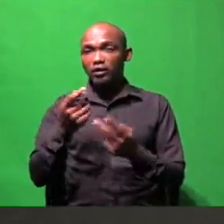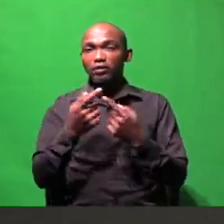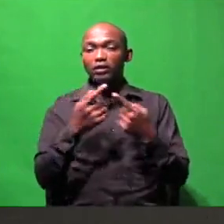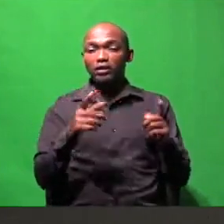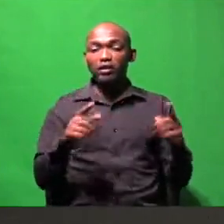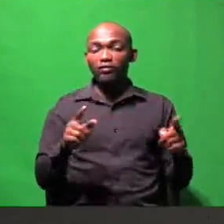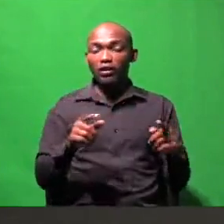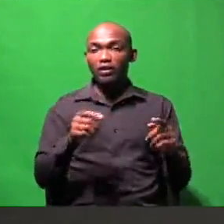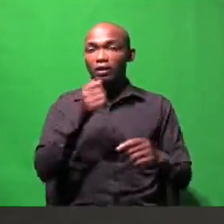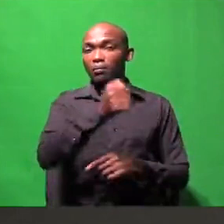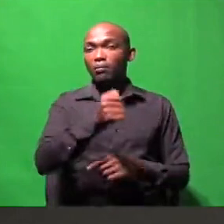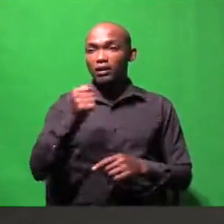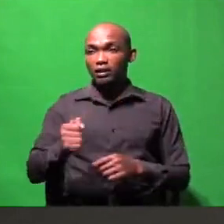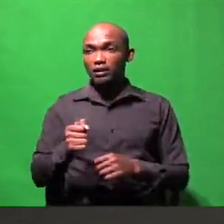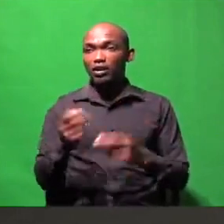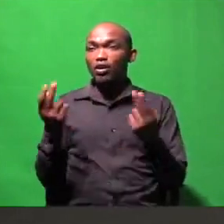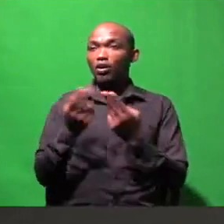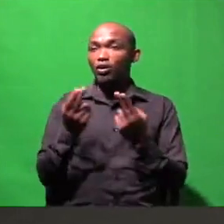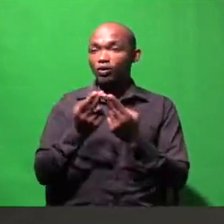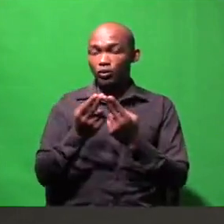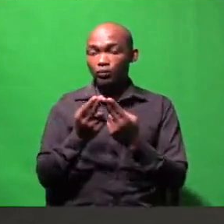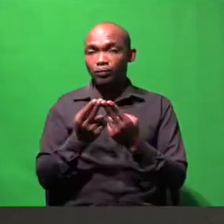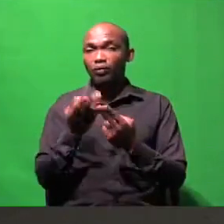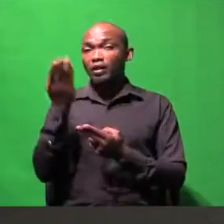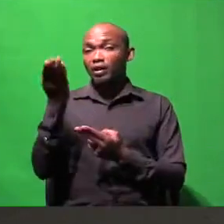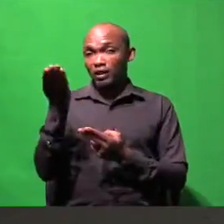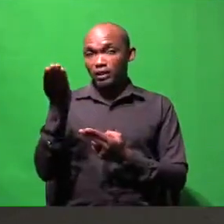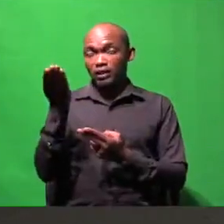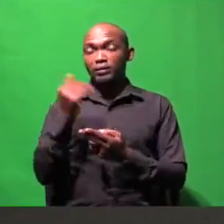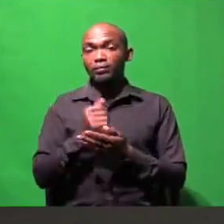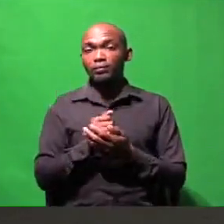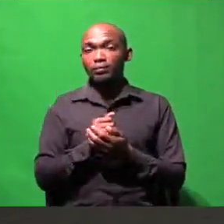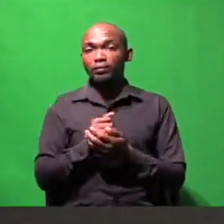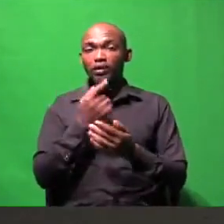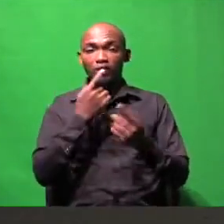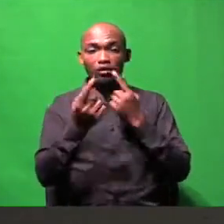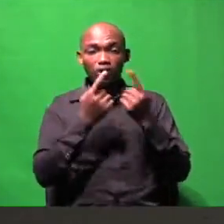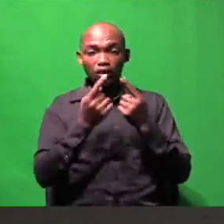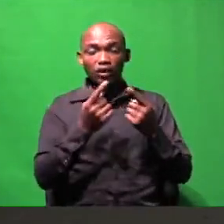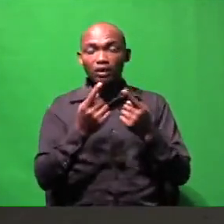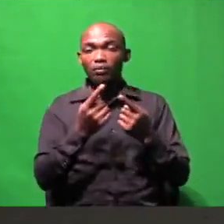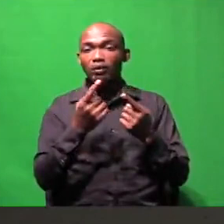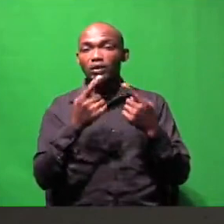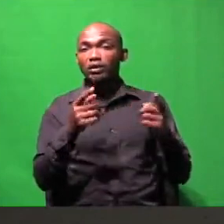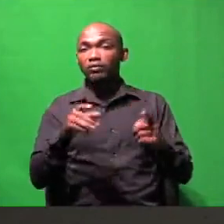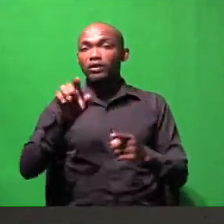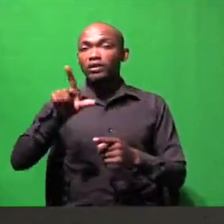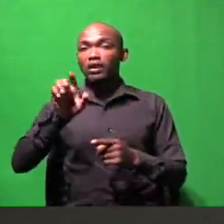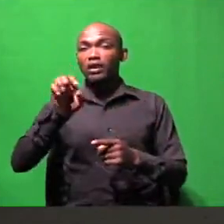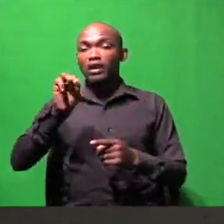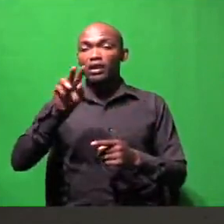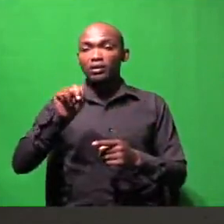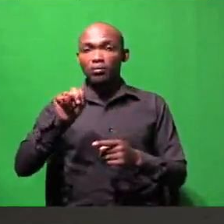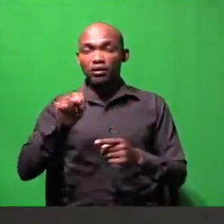different masses. And also this talk about different element to have